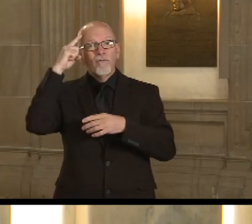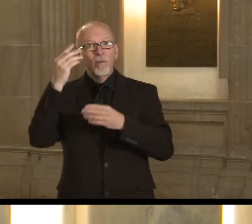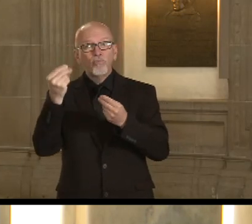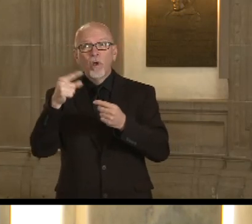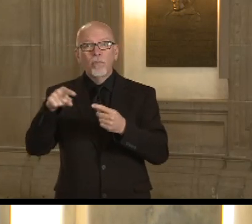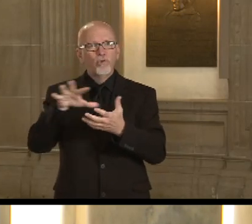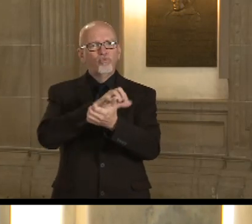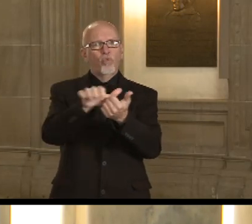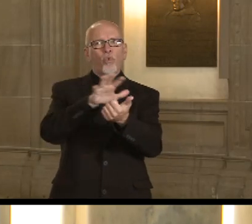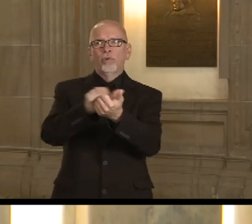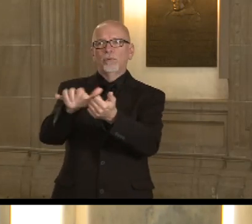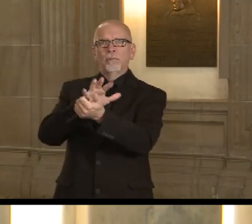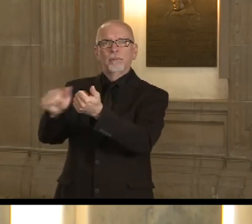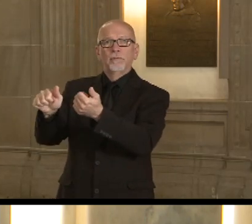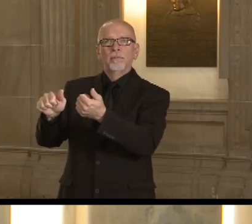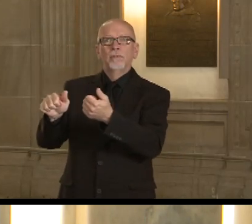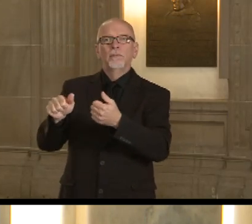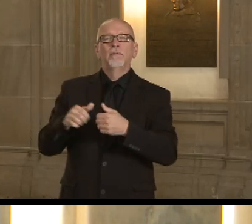being destroyed,